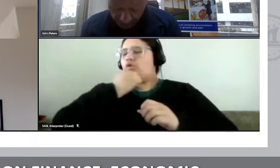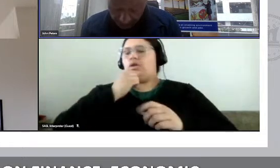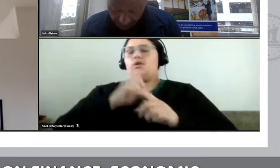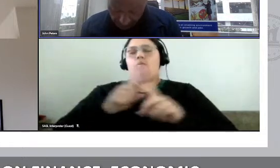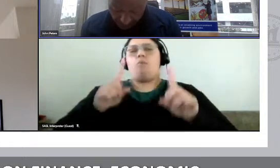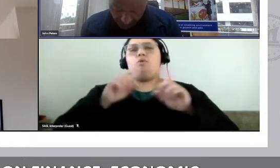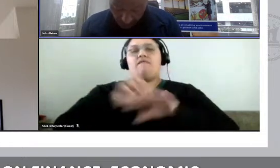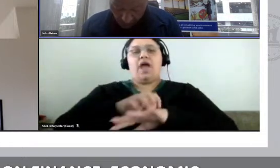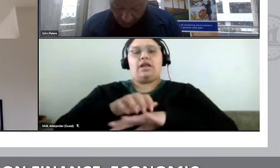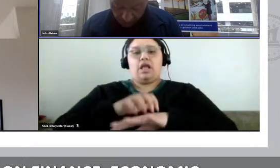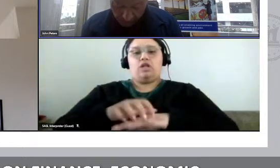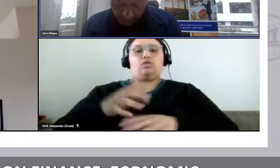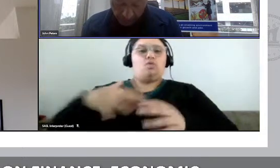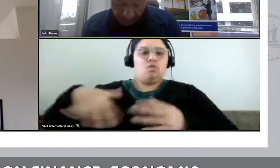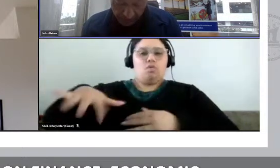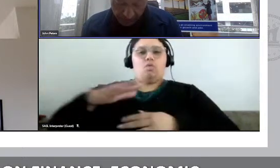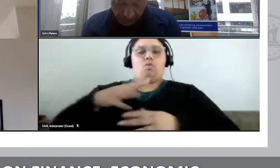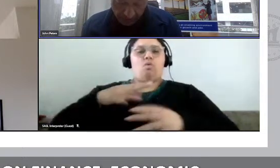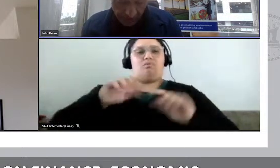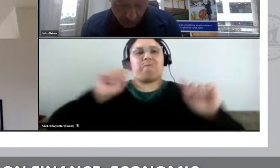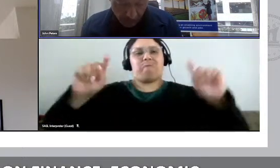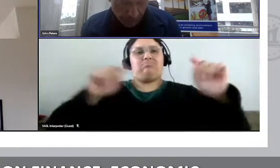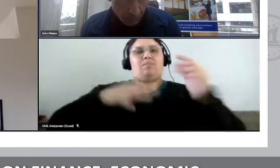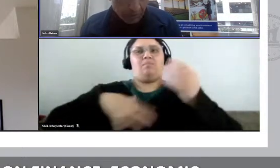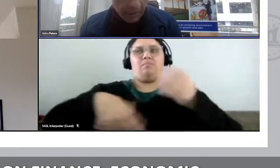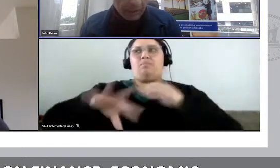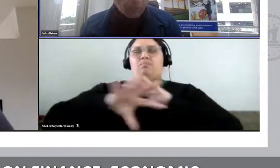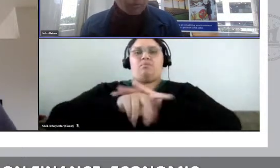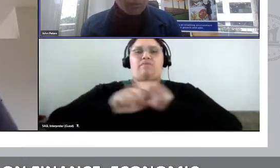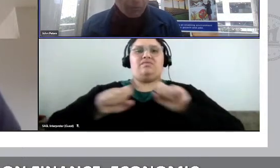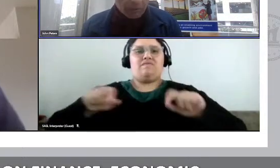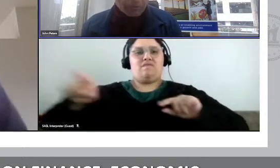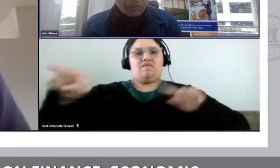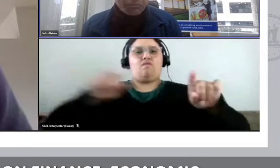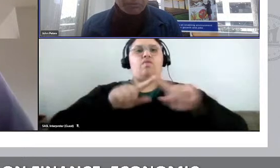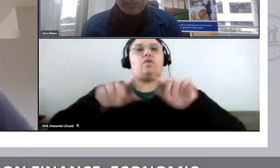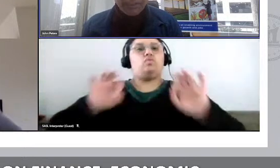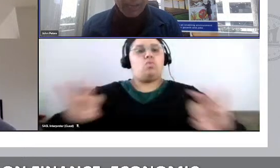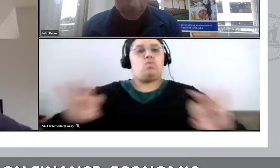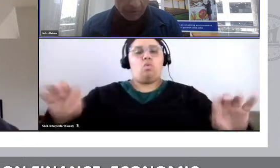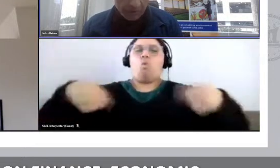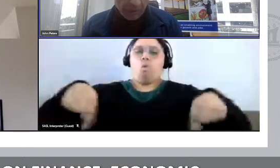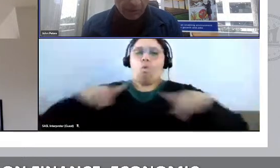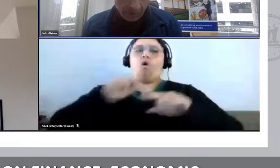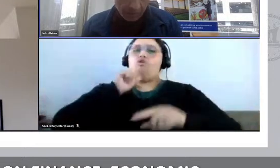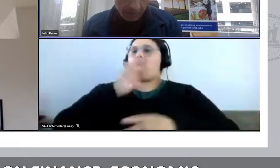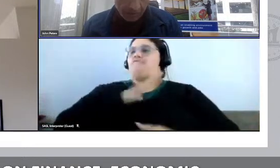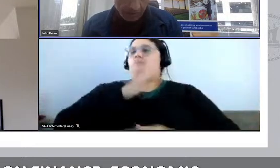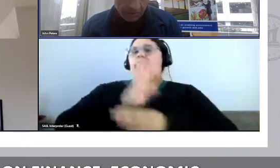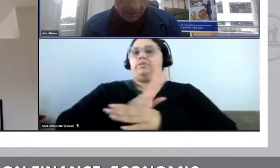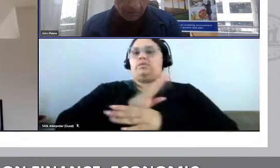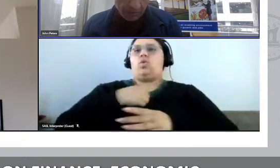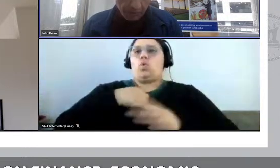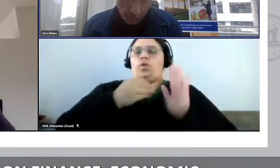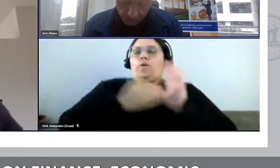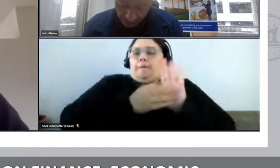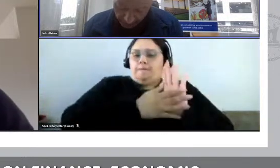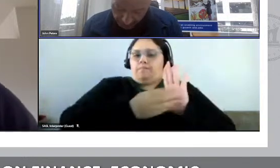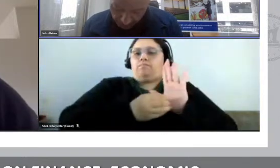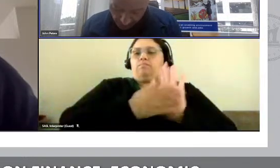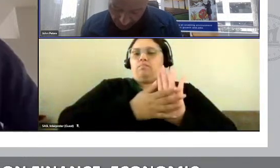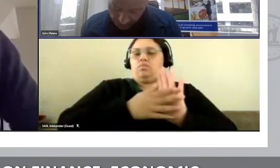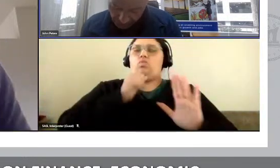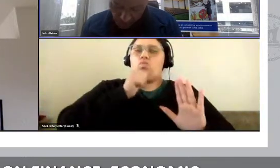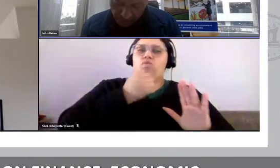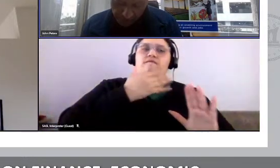of Agriculture, it's all across the province, that's all informal. And what we will do is we will then capture those businesses in terms of formal